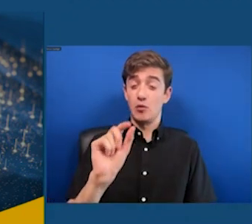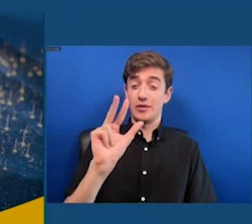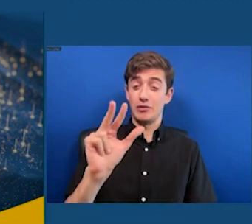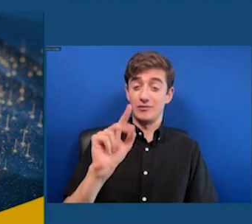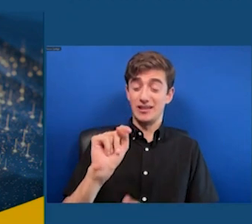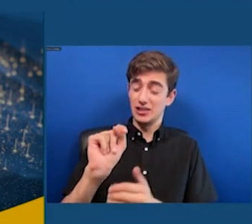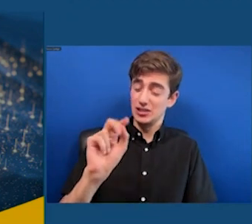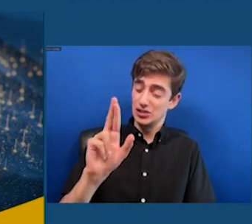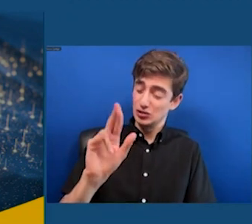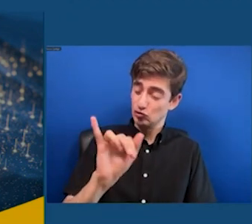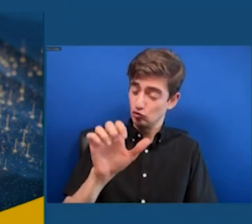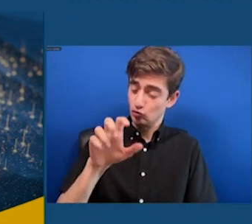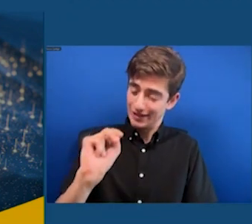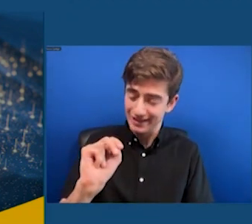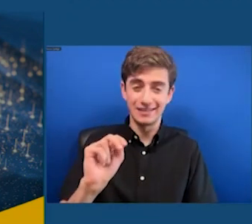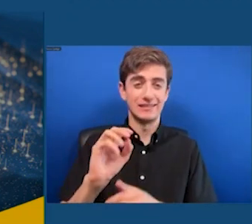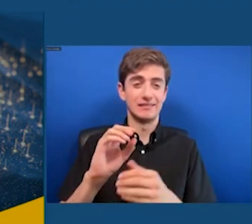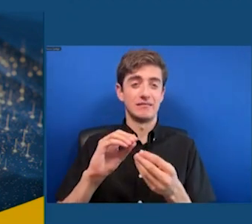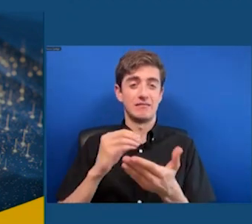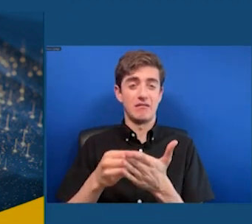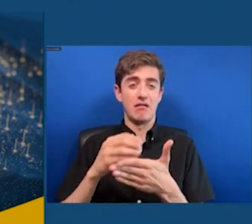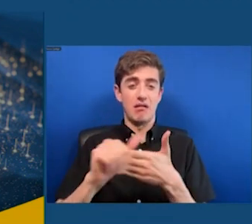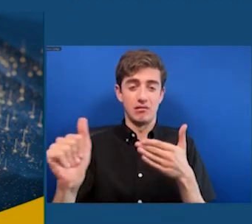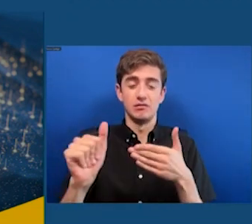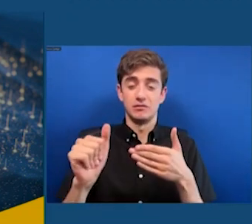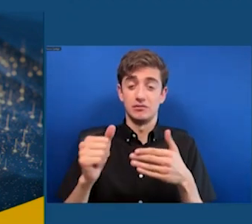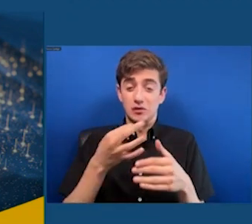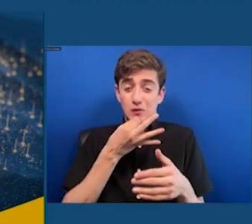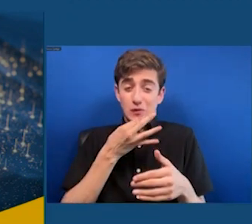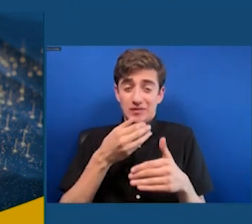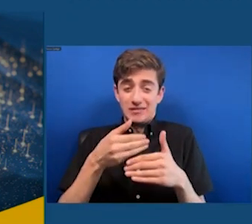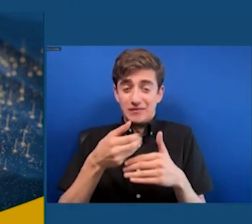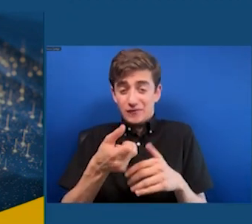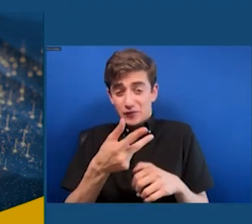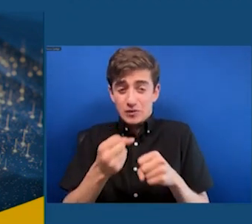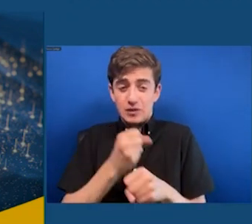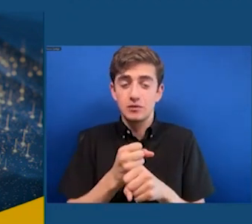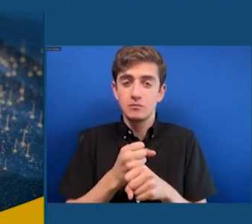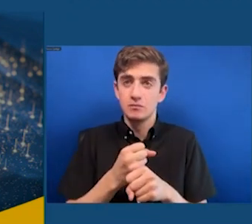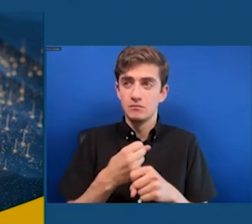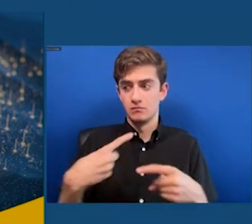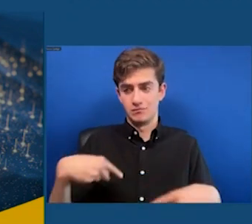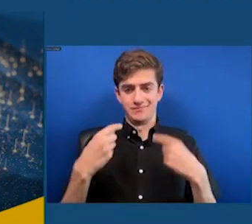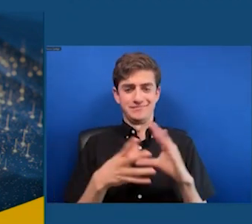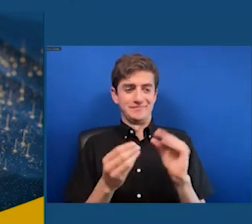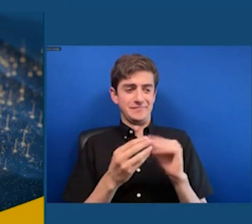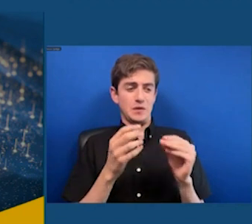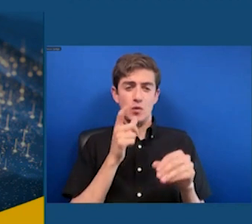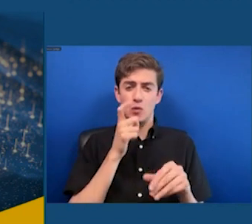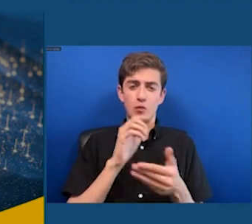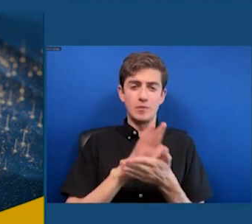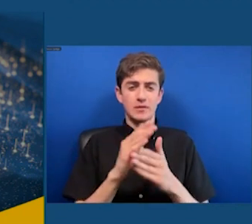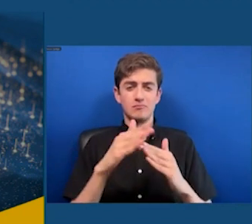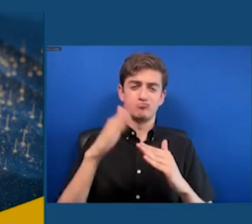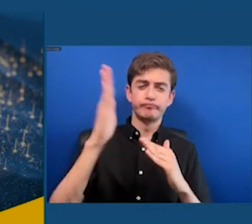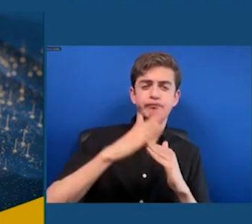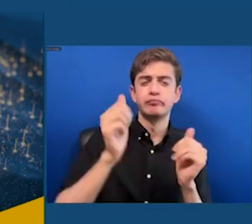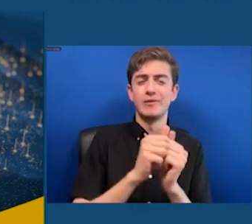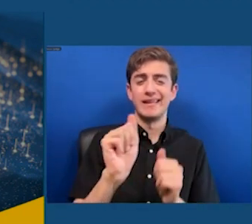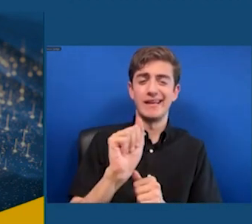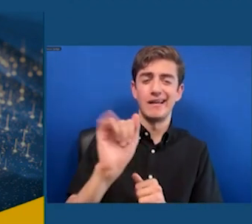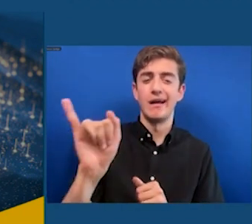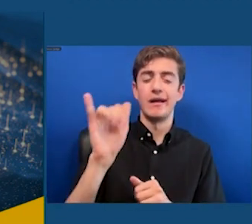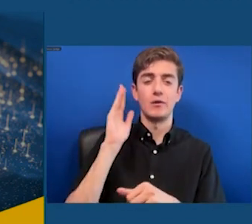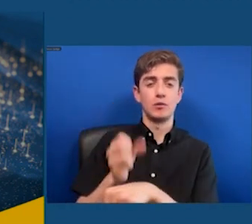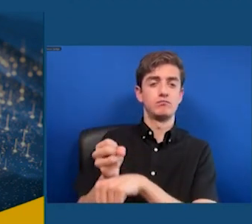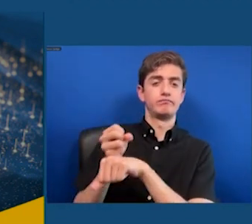I've said all along, whoever dominates the AI industry will dominate the next chapter of human history. And we want New